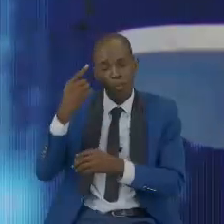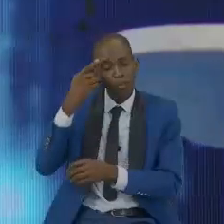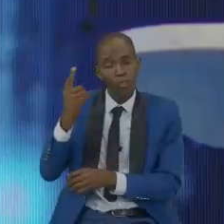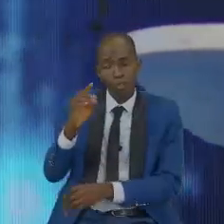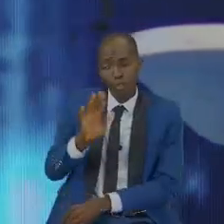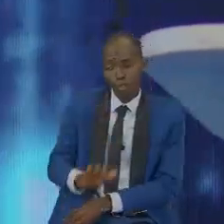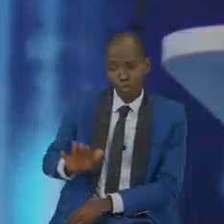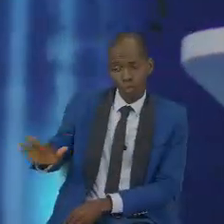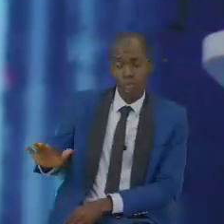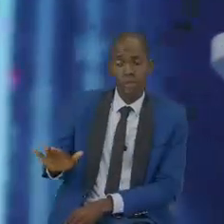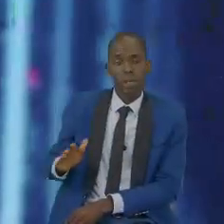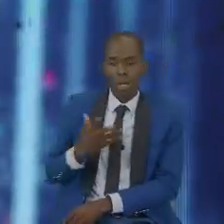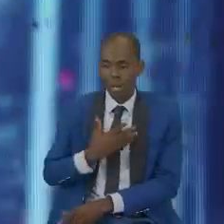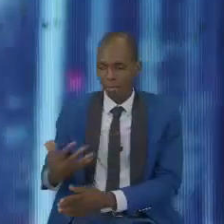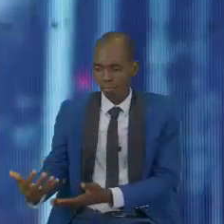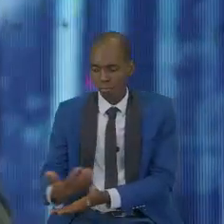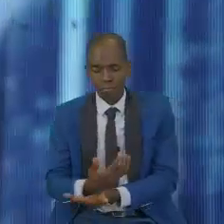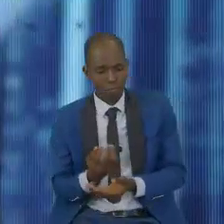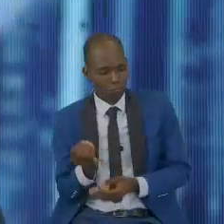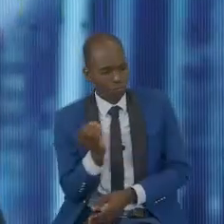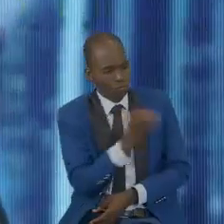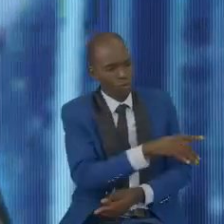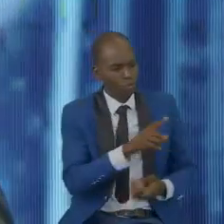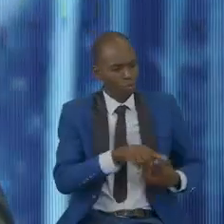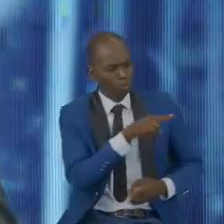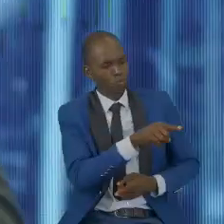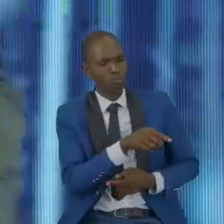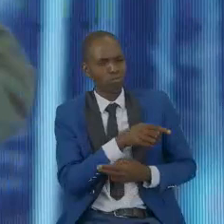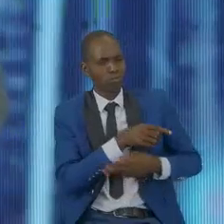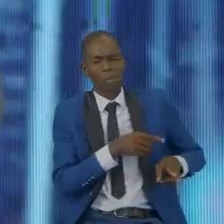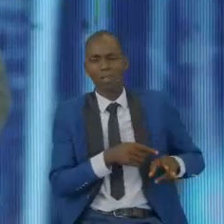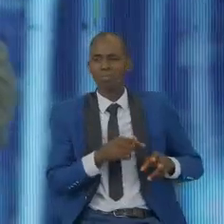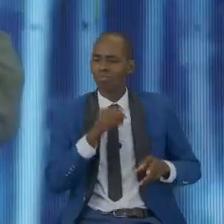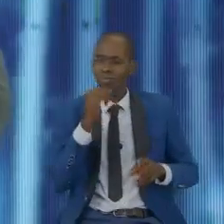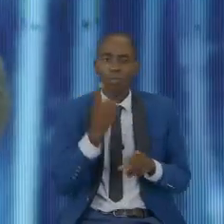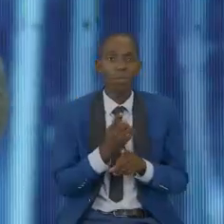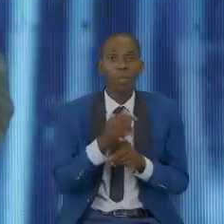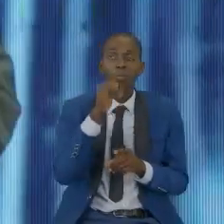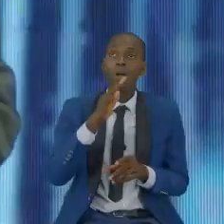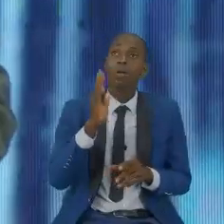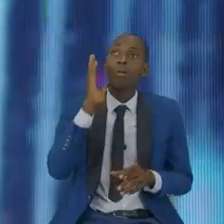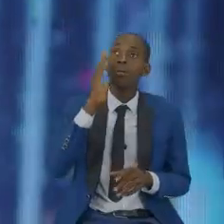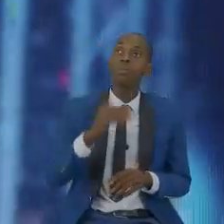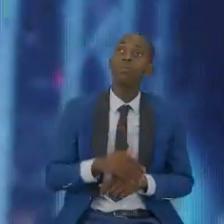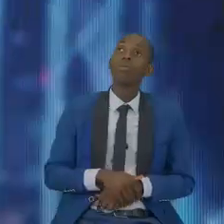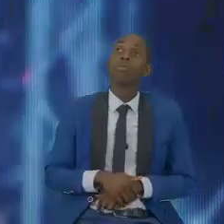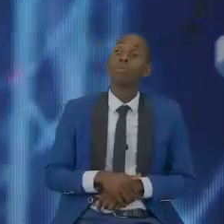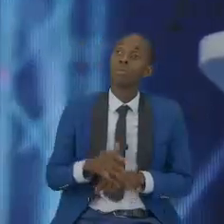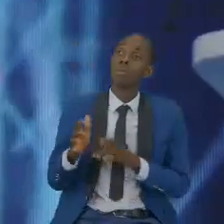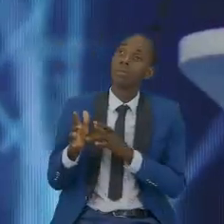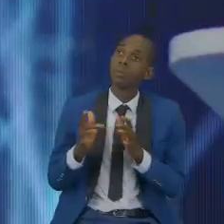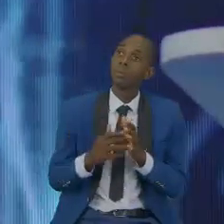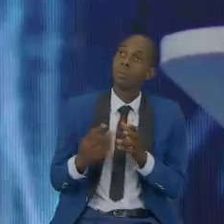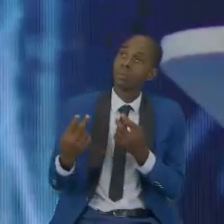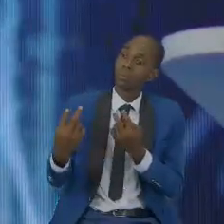children, and give it unto you? That's not right. The woman could have said, even Jesus, look at the